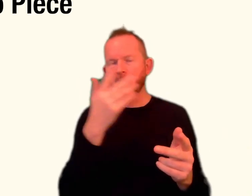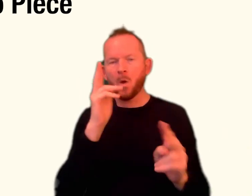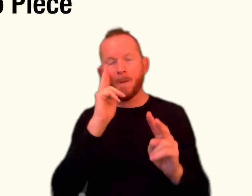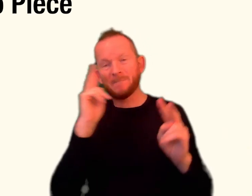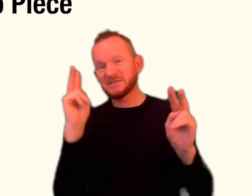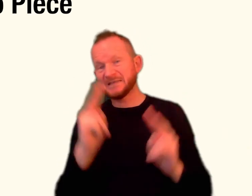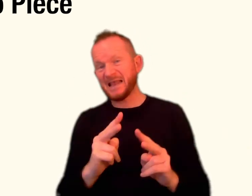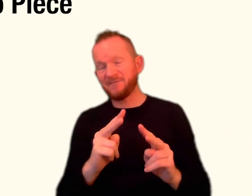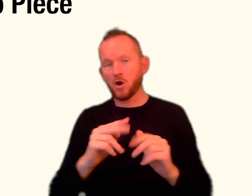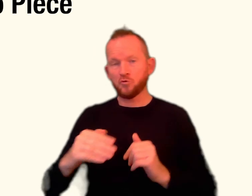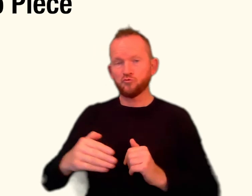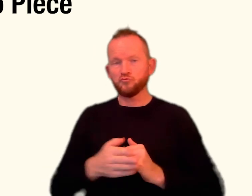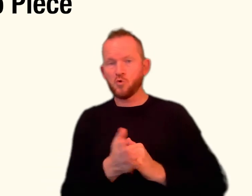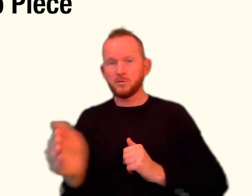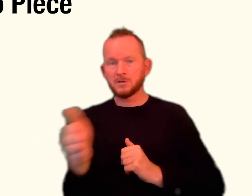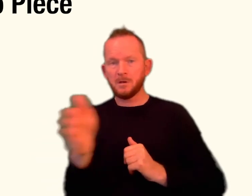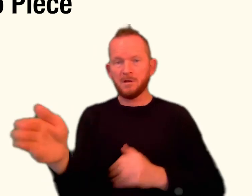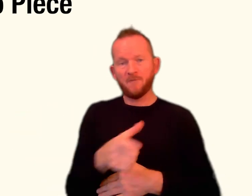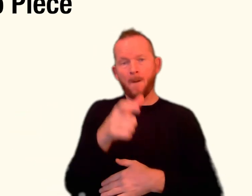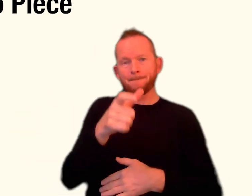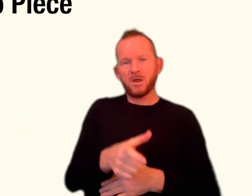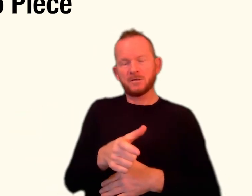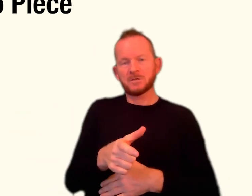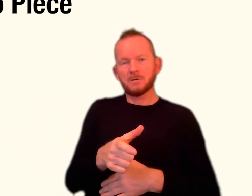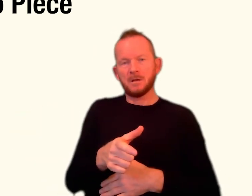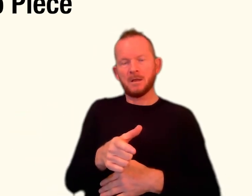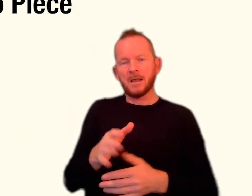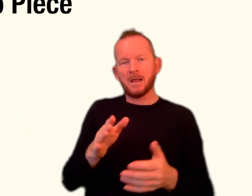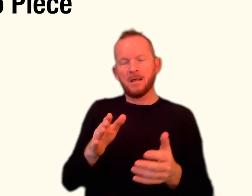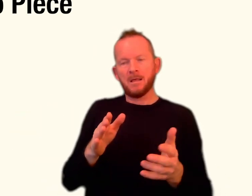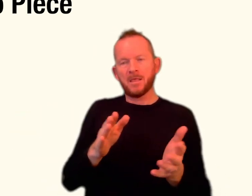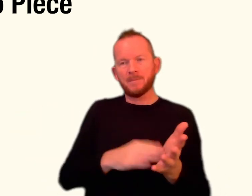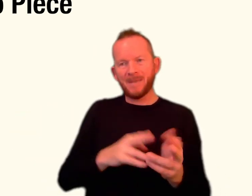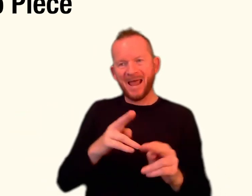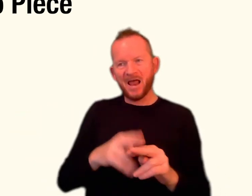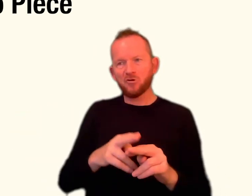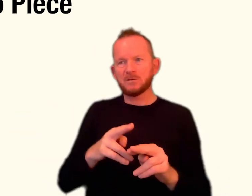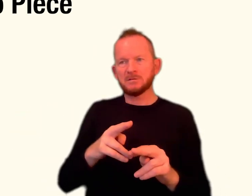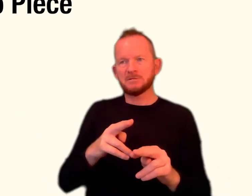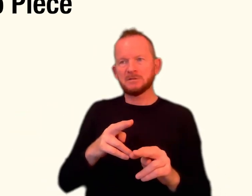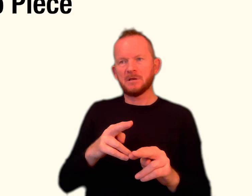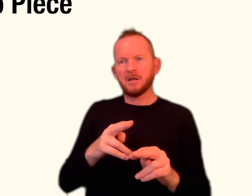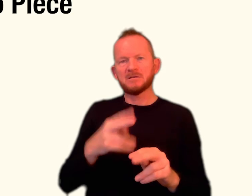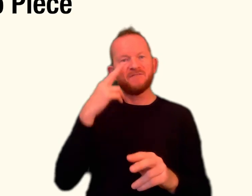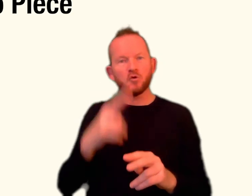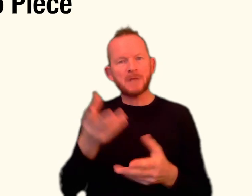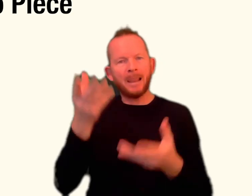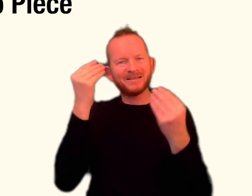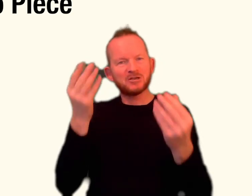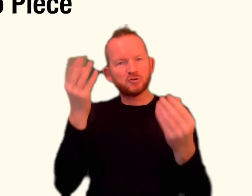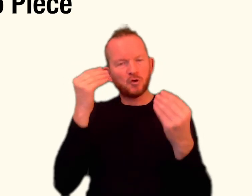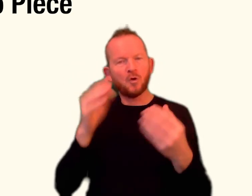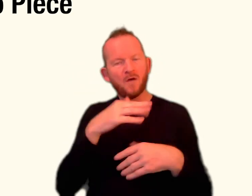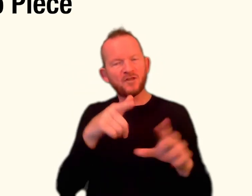perceived route for a person. It's a parent's views that gets listened to over any